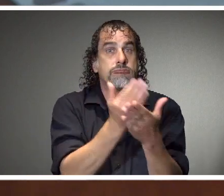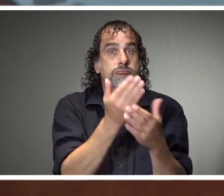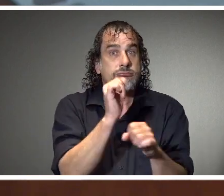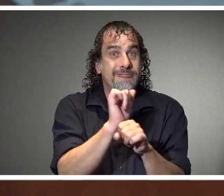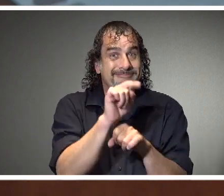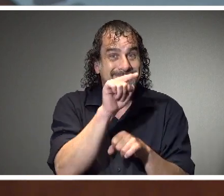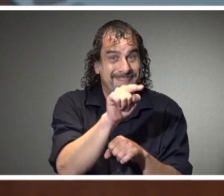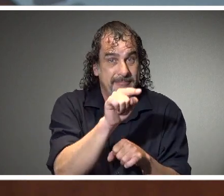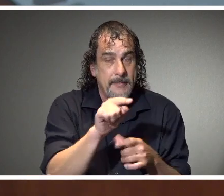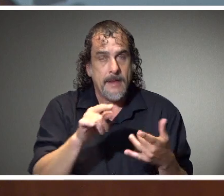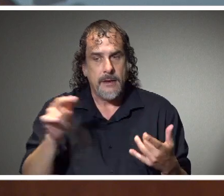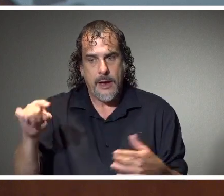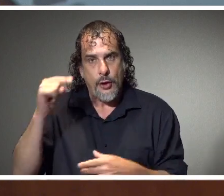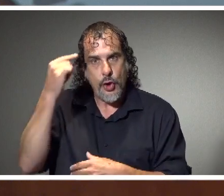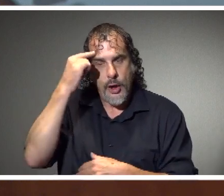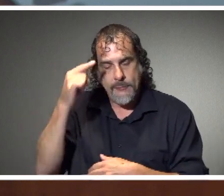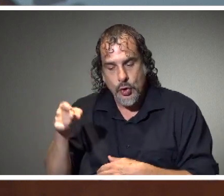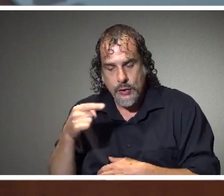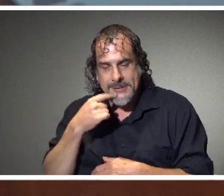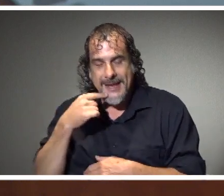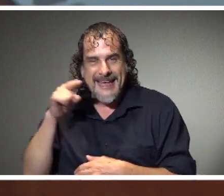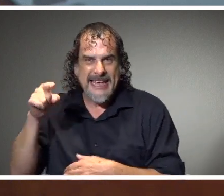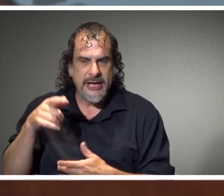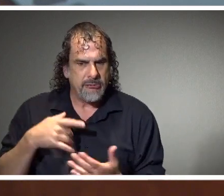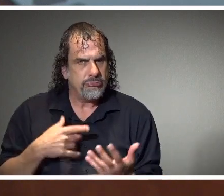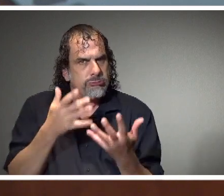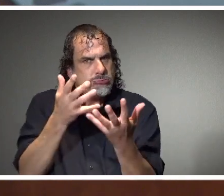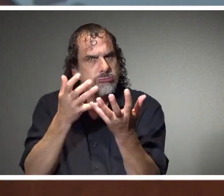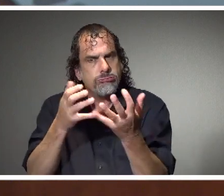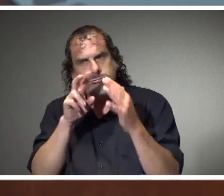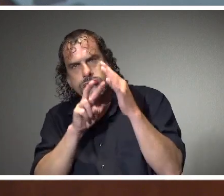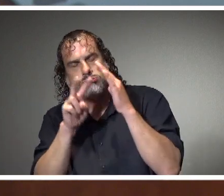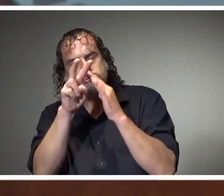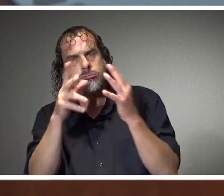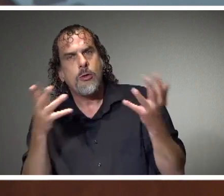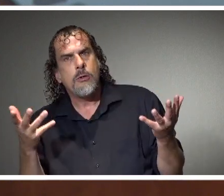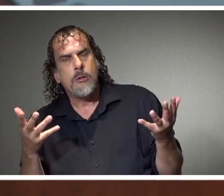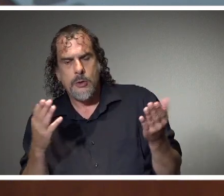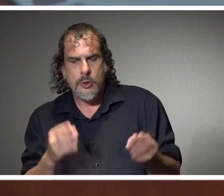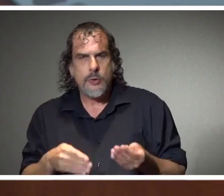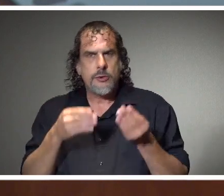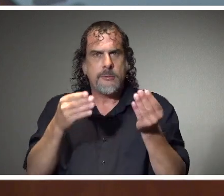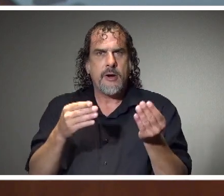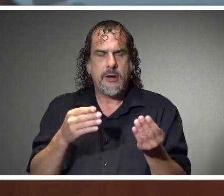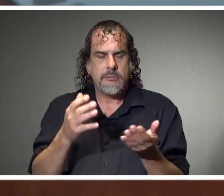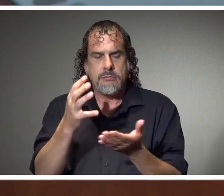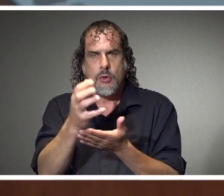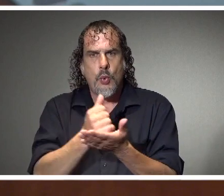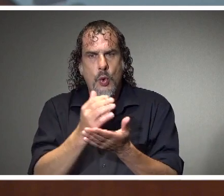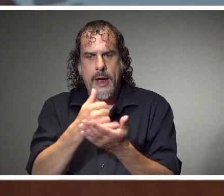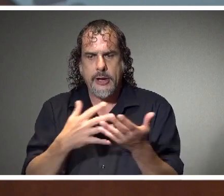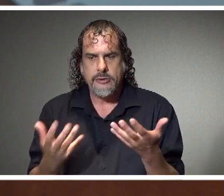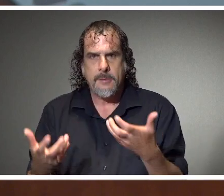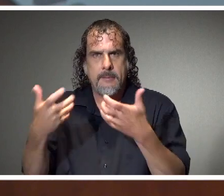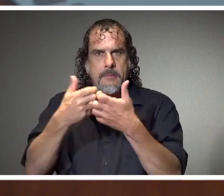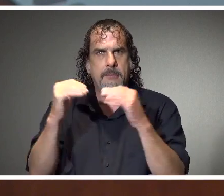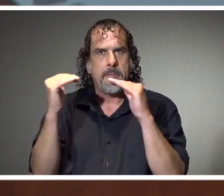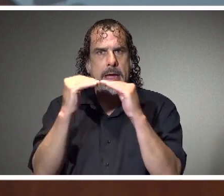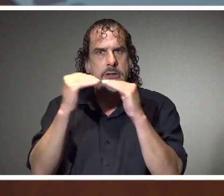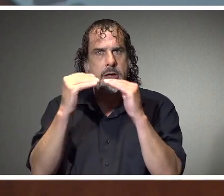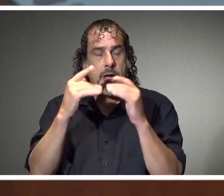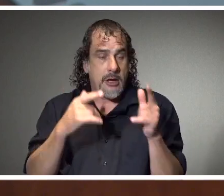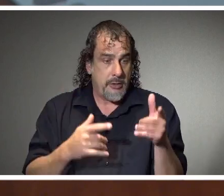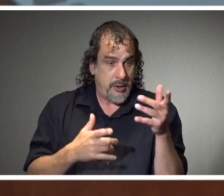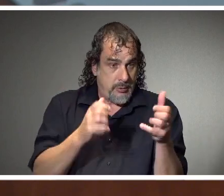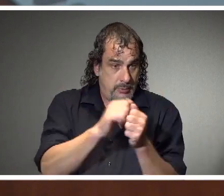mentioned his wish to provide wage supplements for employers who are willing